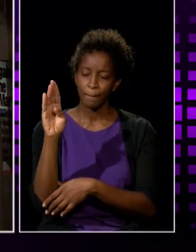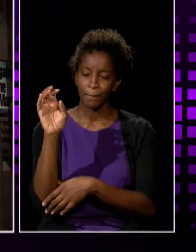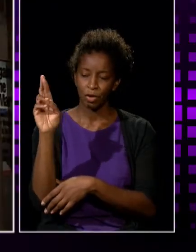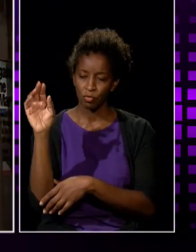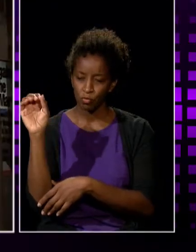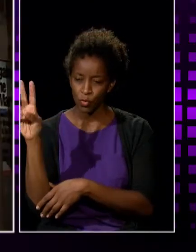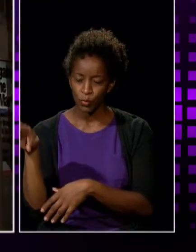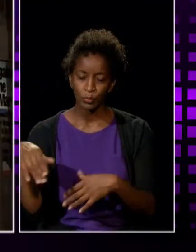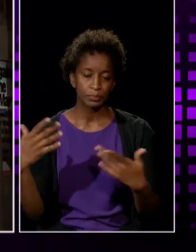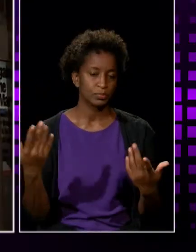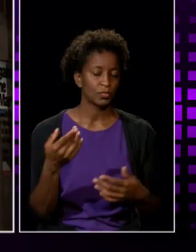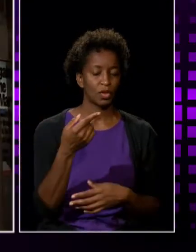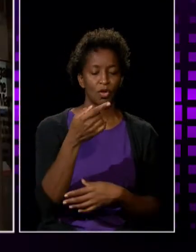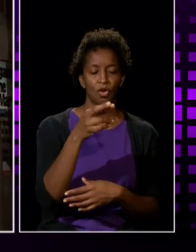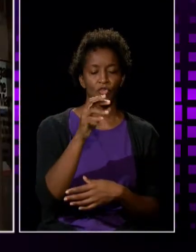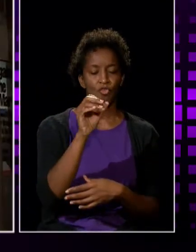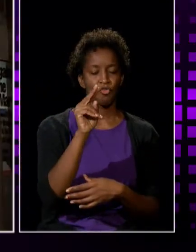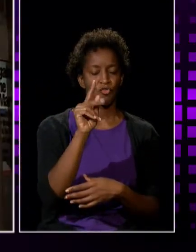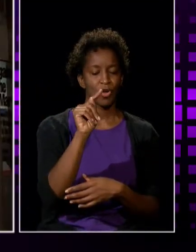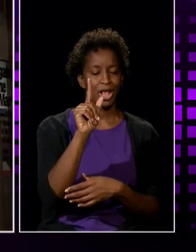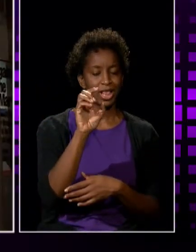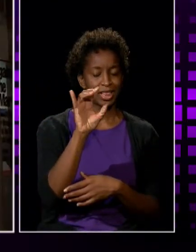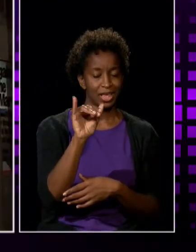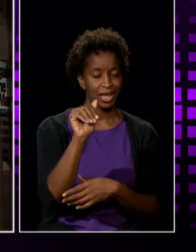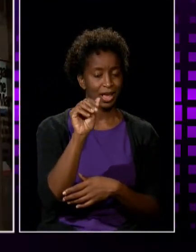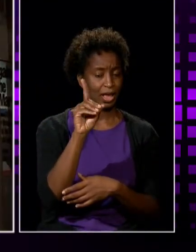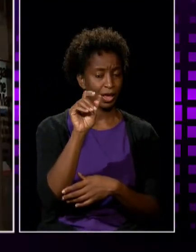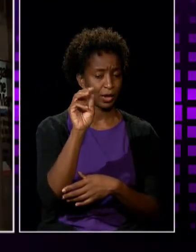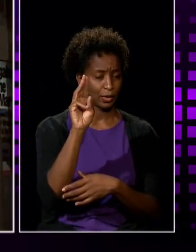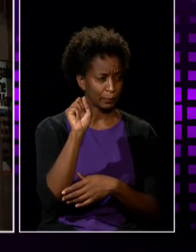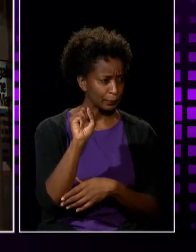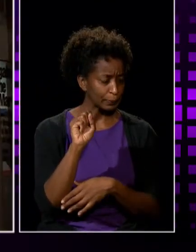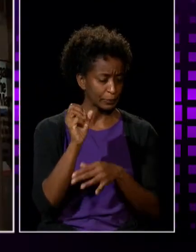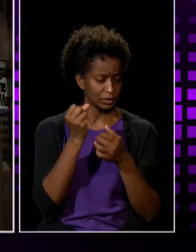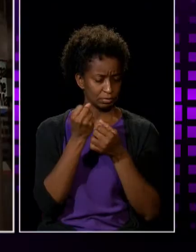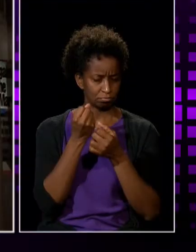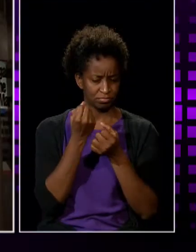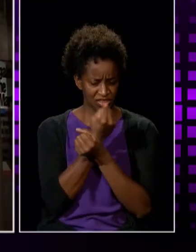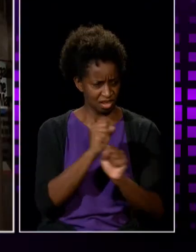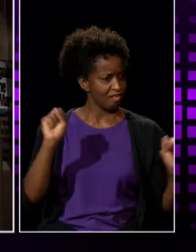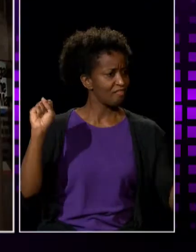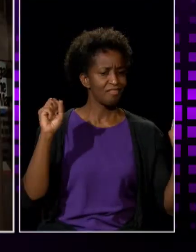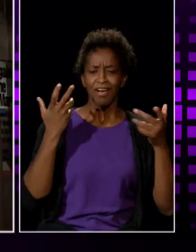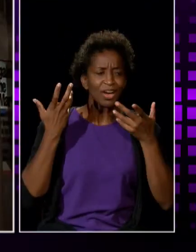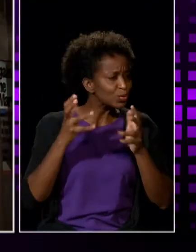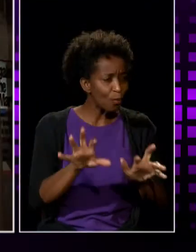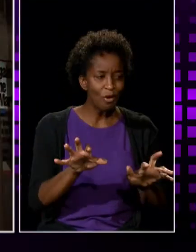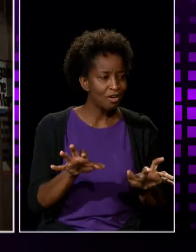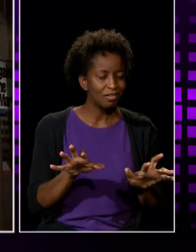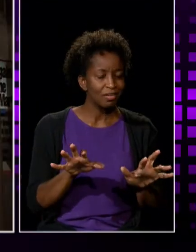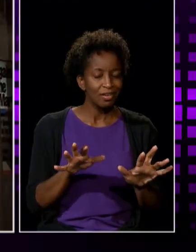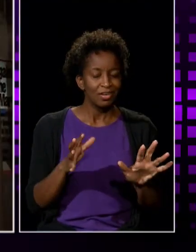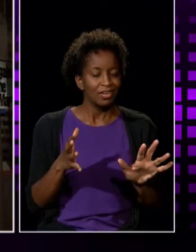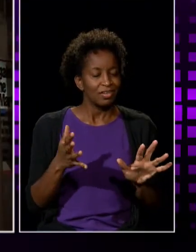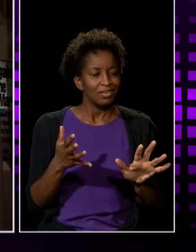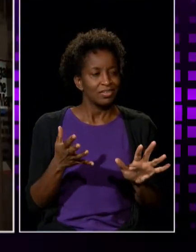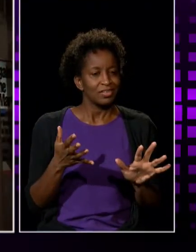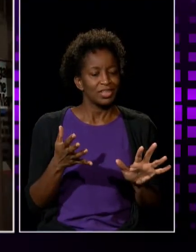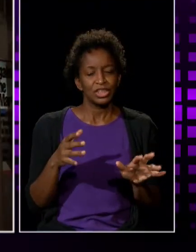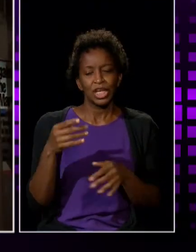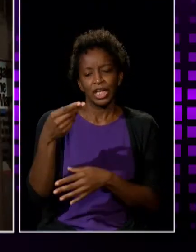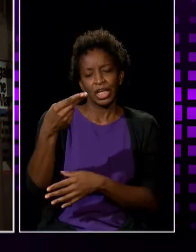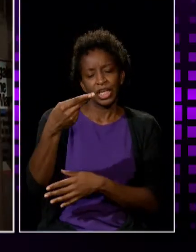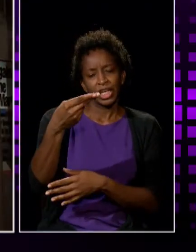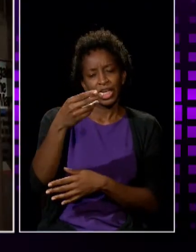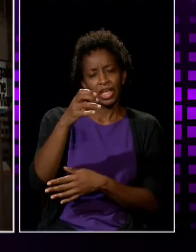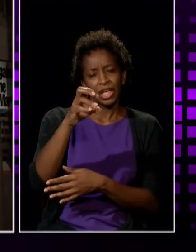and new realities. And that will have to influence our perception of what is a hero. At present,